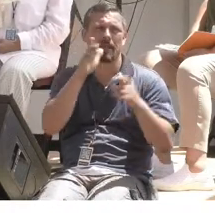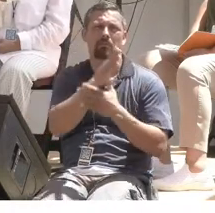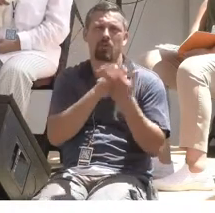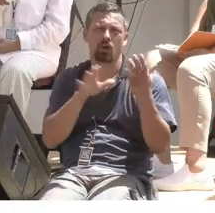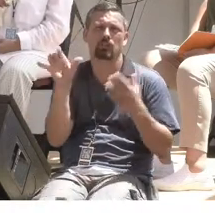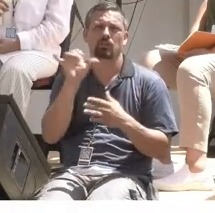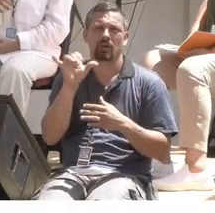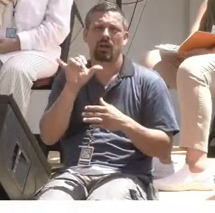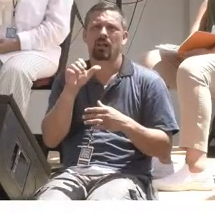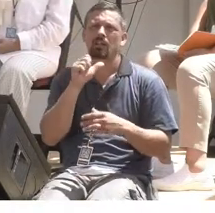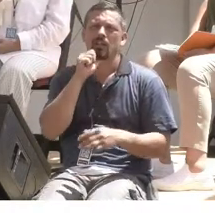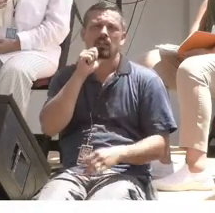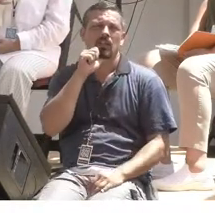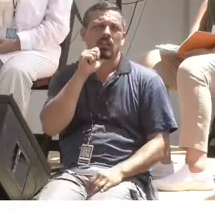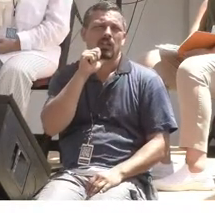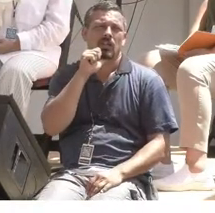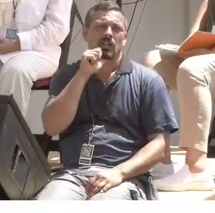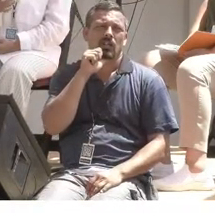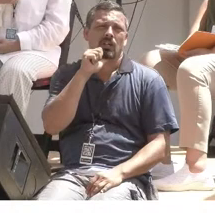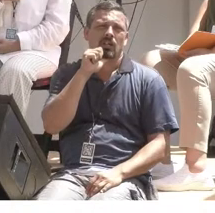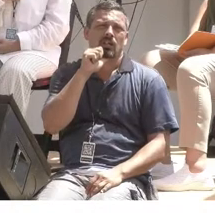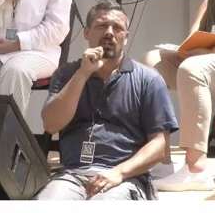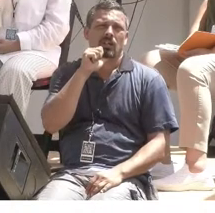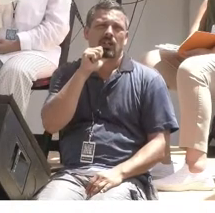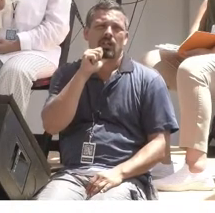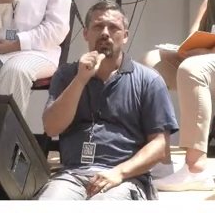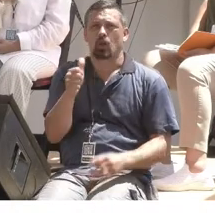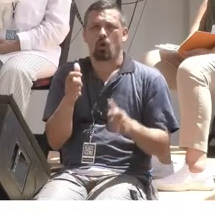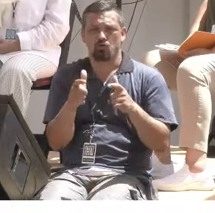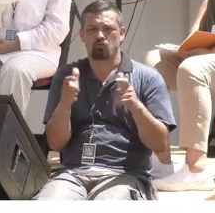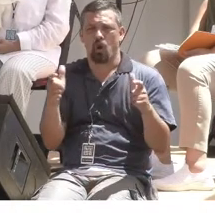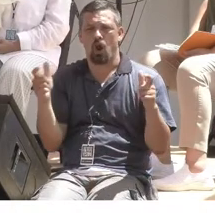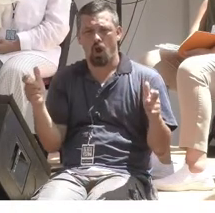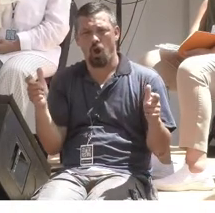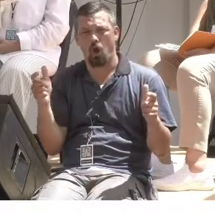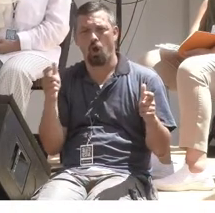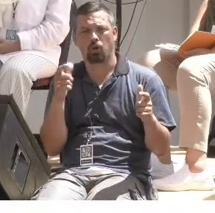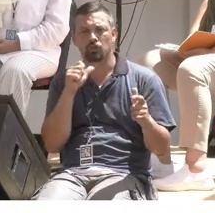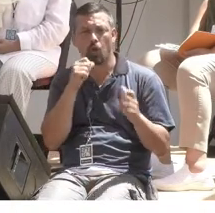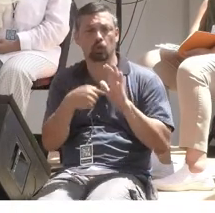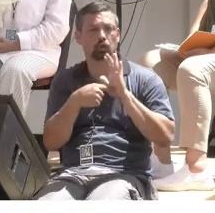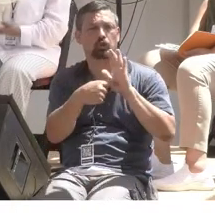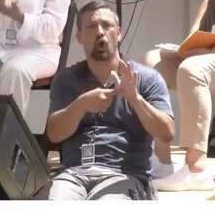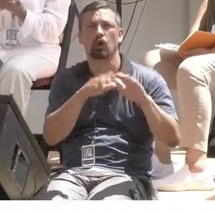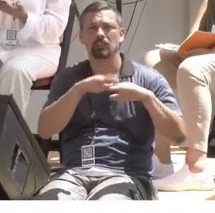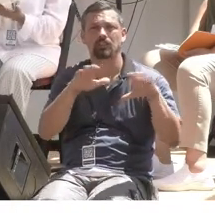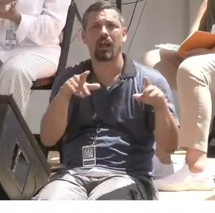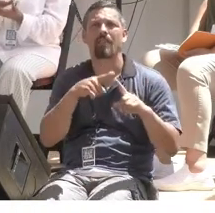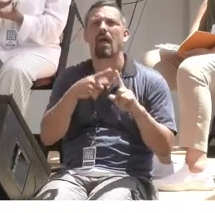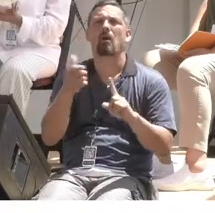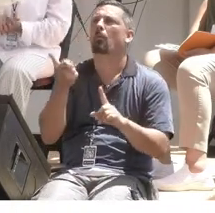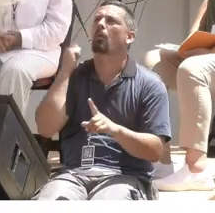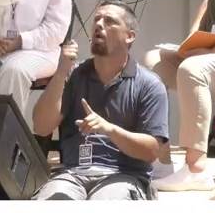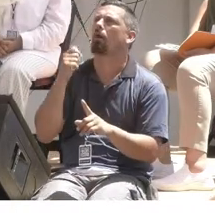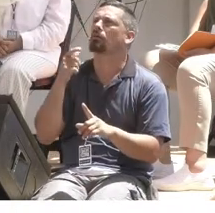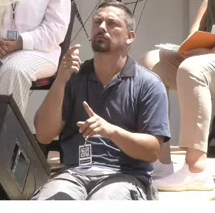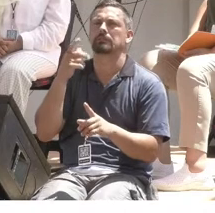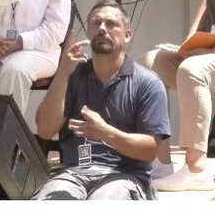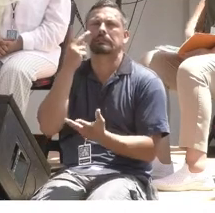If they don't grow this thing in them and make them love it and go for it, they will not do it. So the base should be right